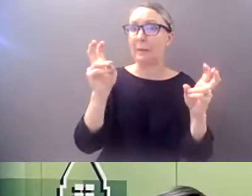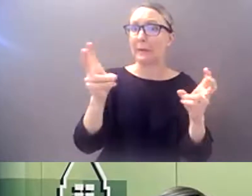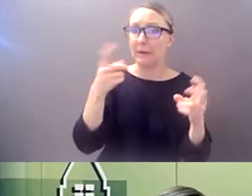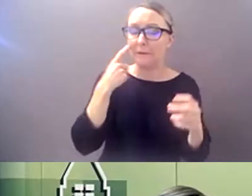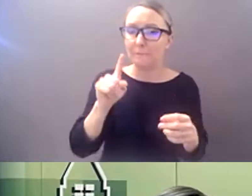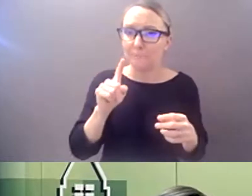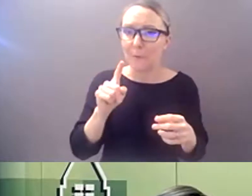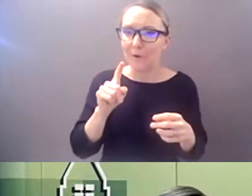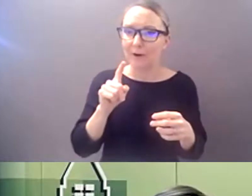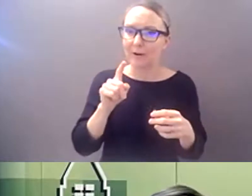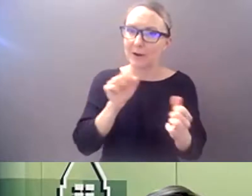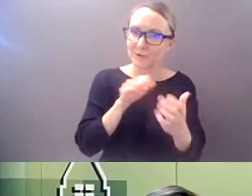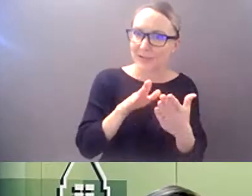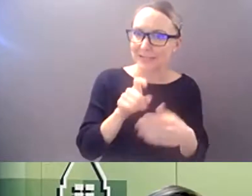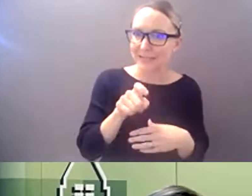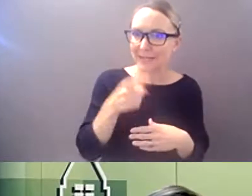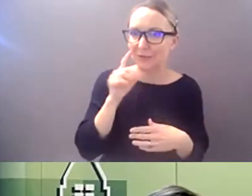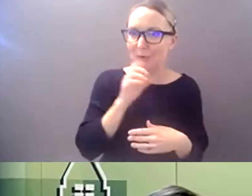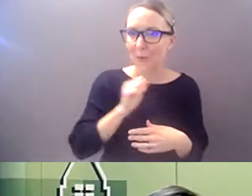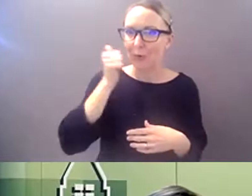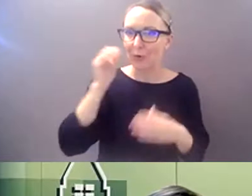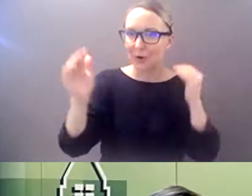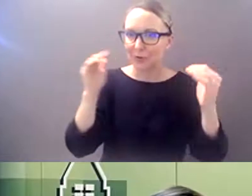adult populations. Next slide, please.